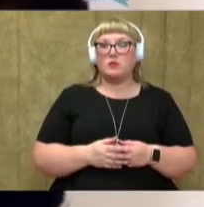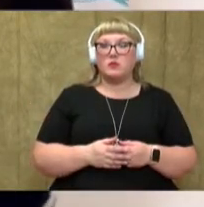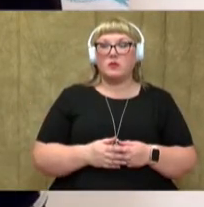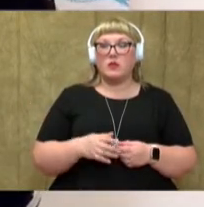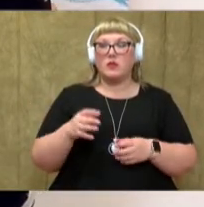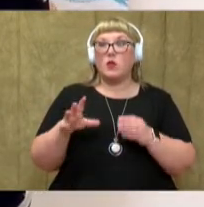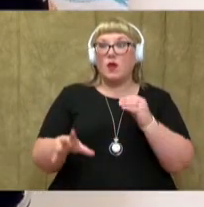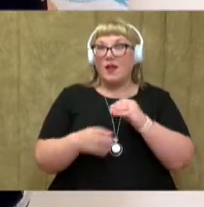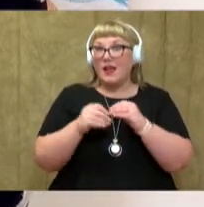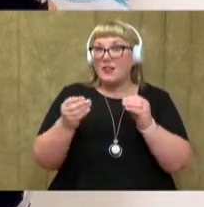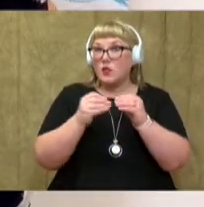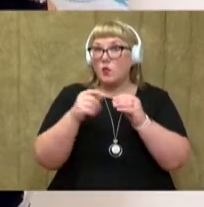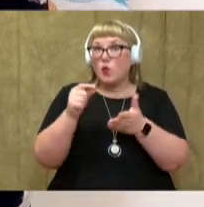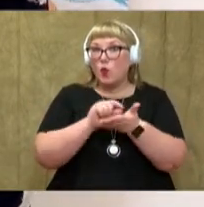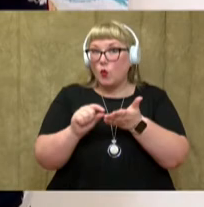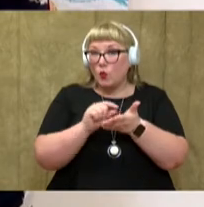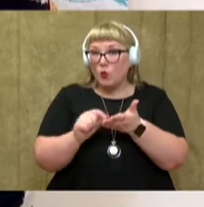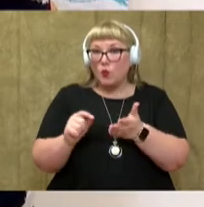glue.